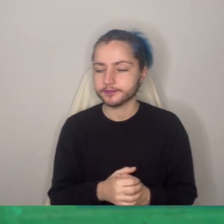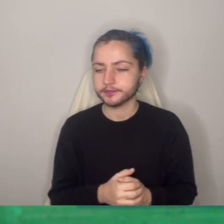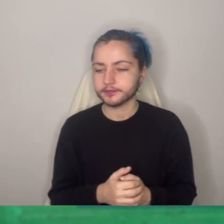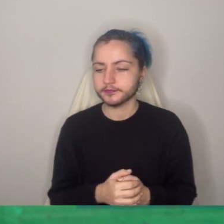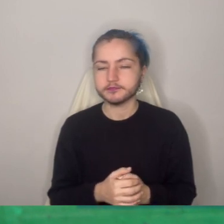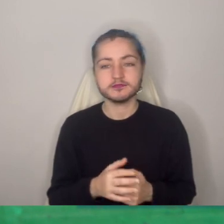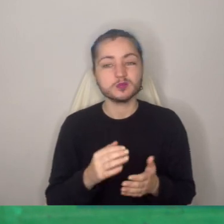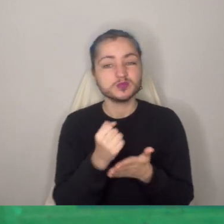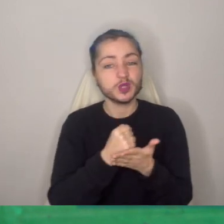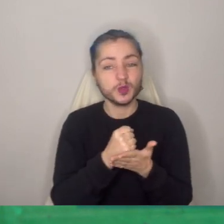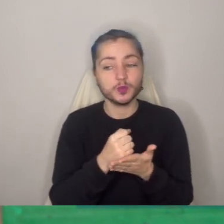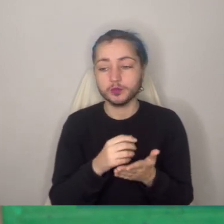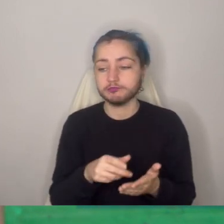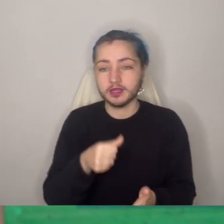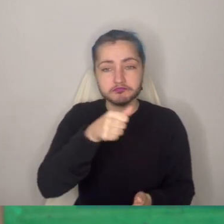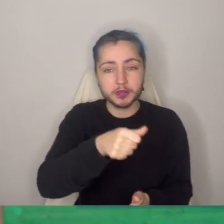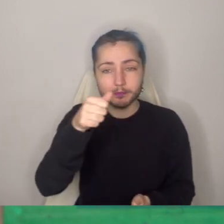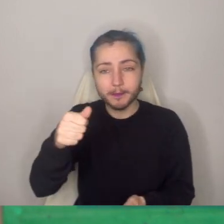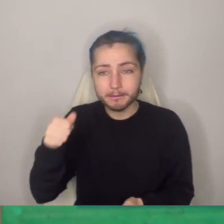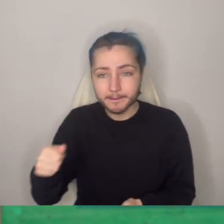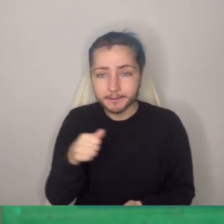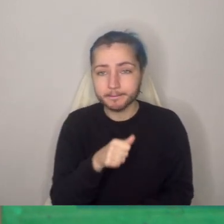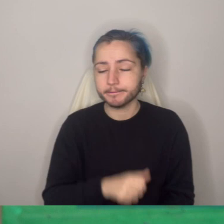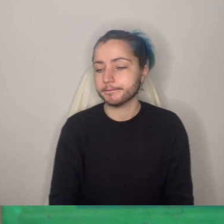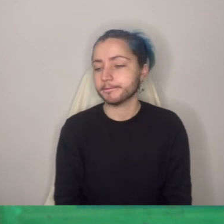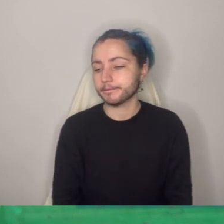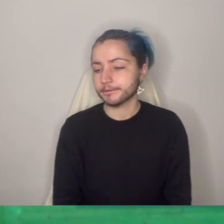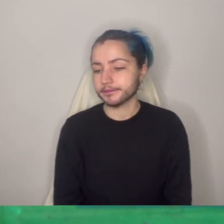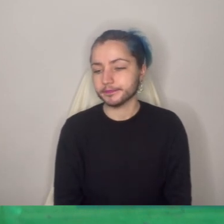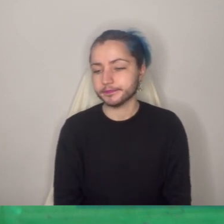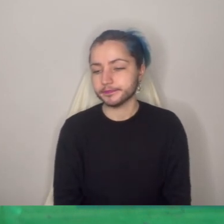And with a little bit of glue, just pop these.